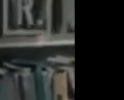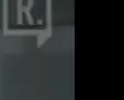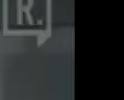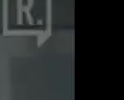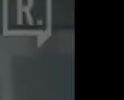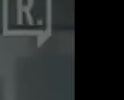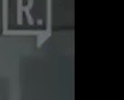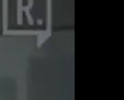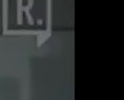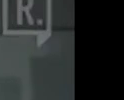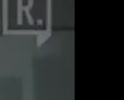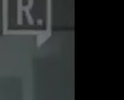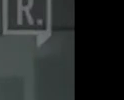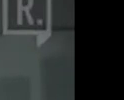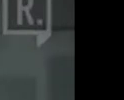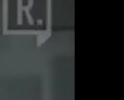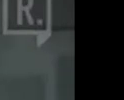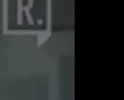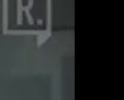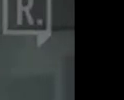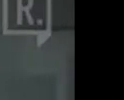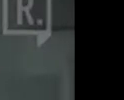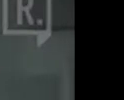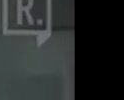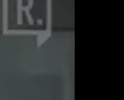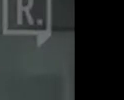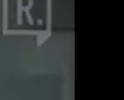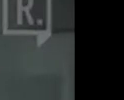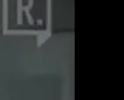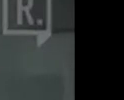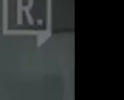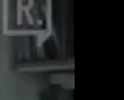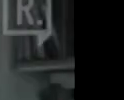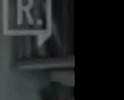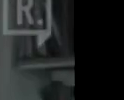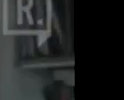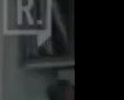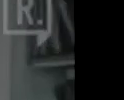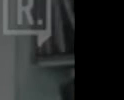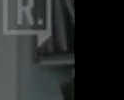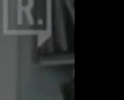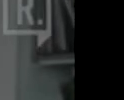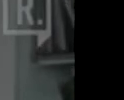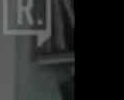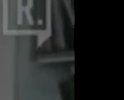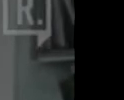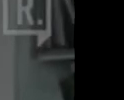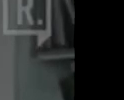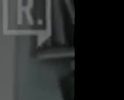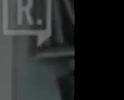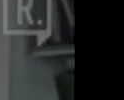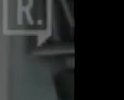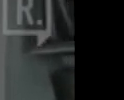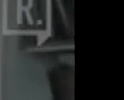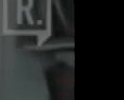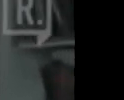industrial processes that work within the living systems of the world, Right. that work with the carbon cycle, with the water, nitrogen cycle,